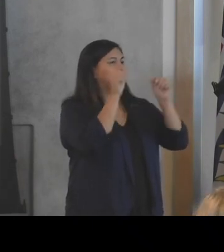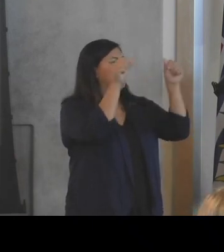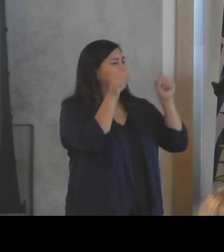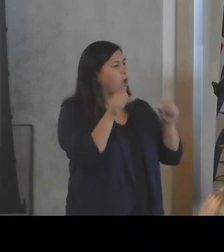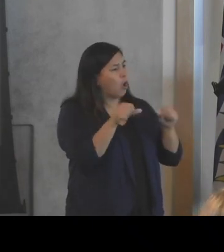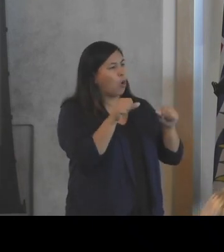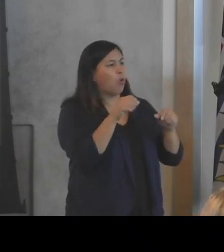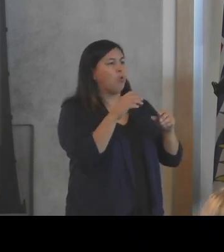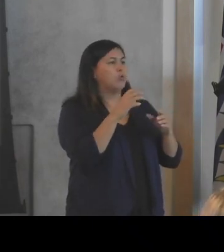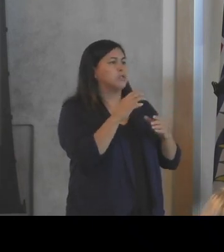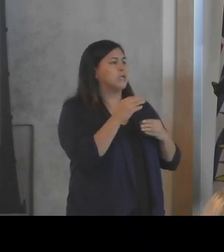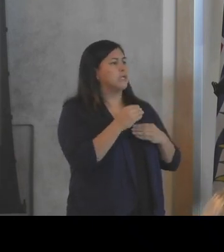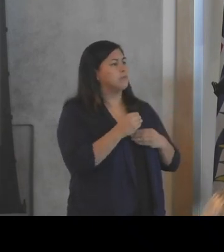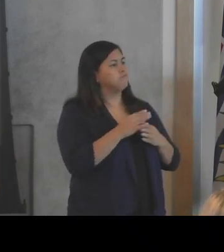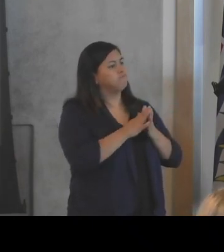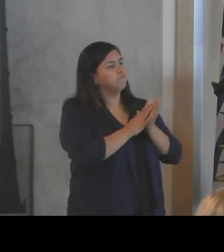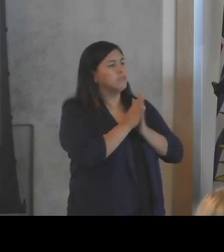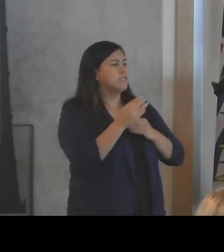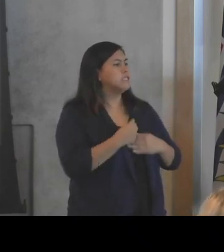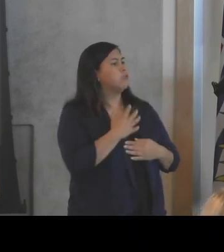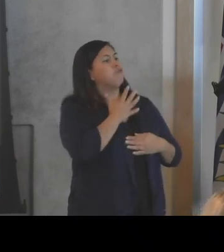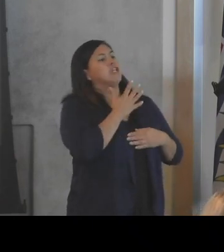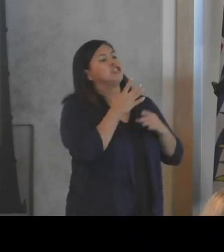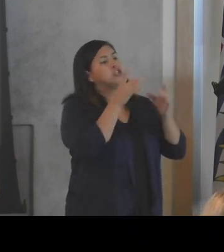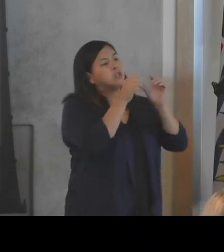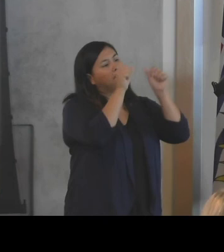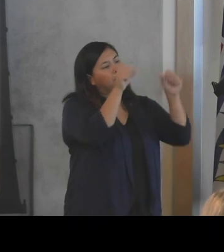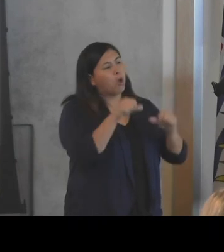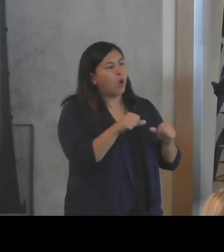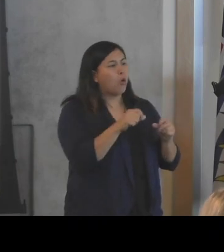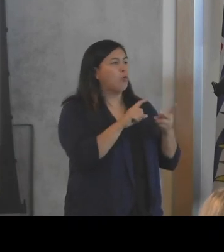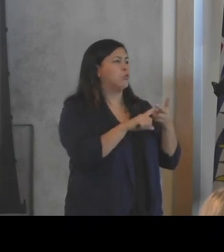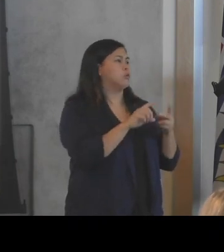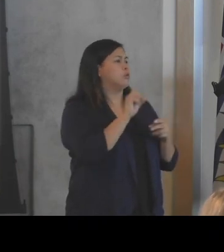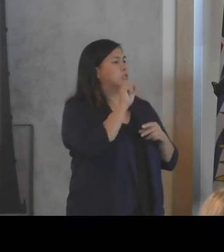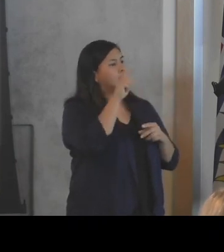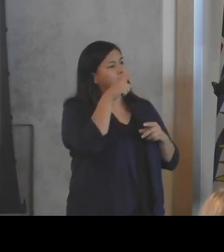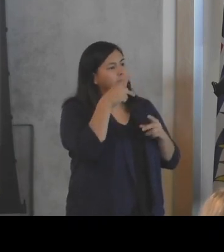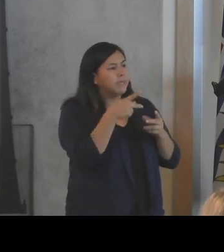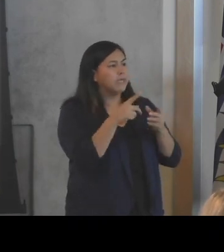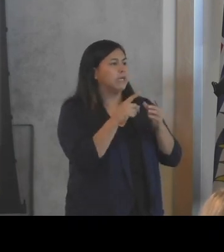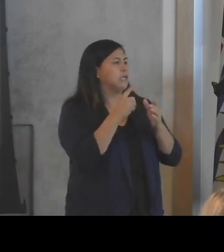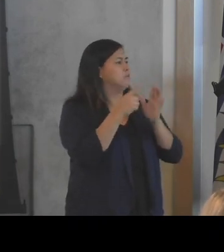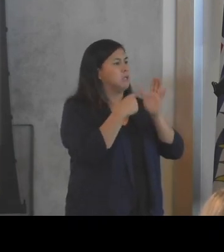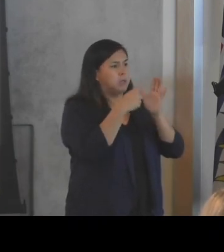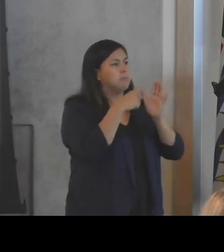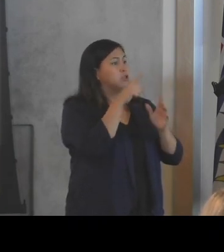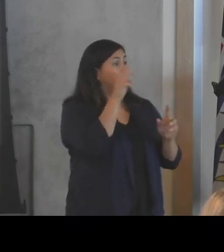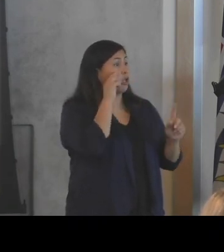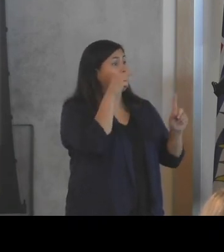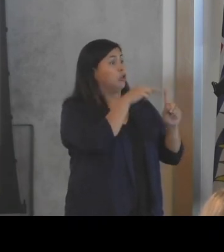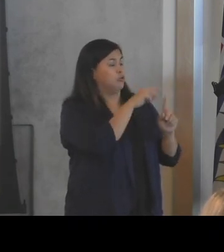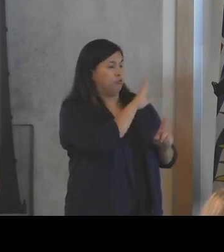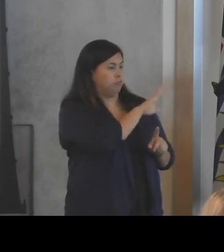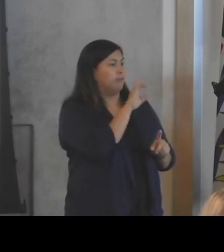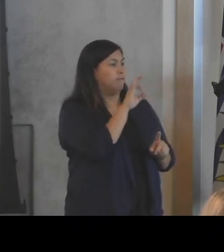whether it's SLP information or just inspirational. So check her out on Facebook.